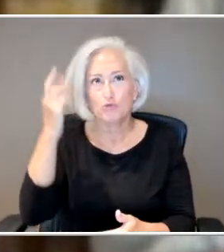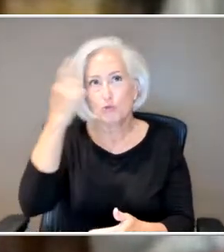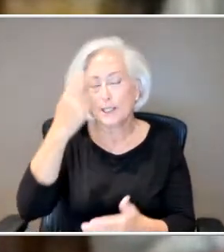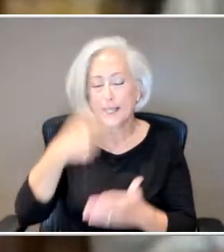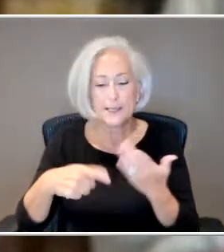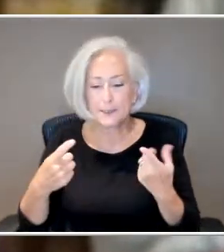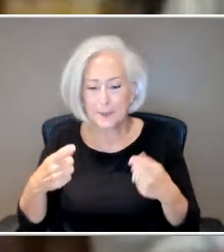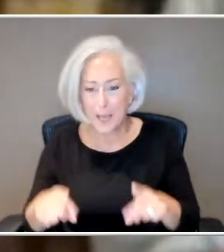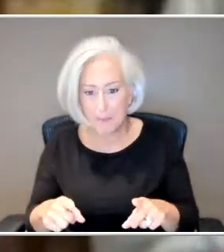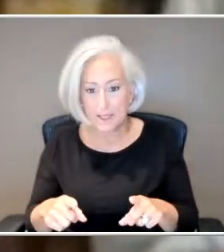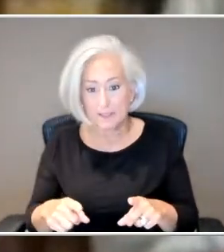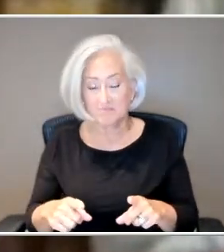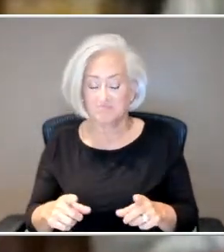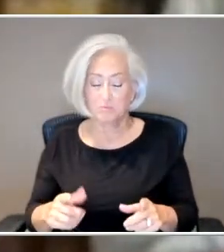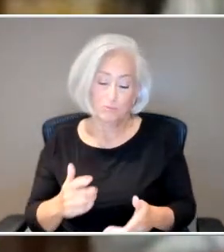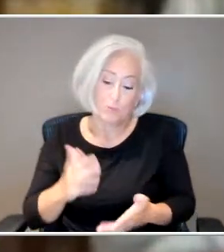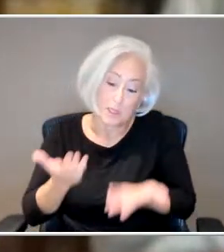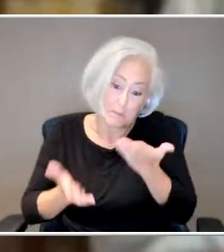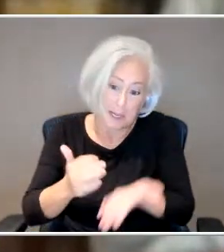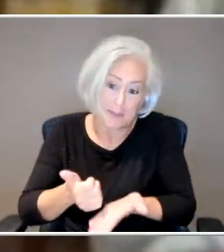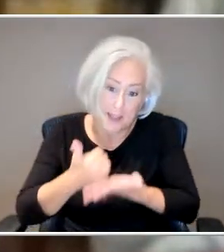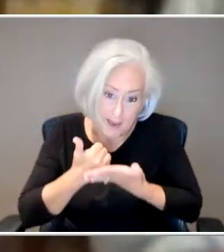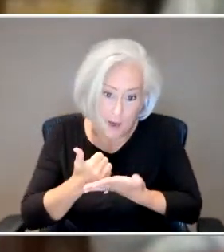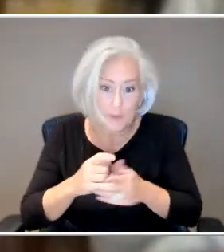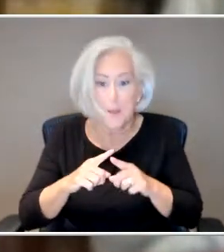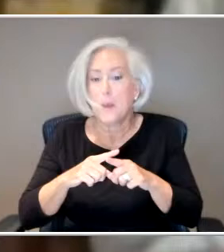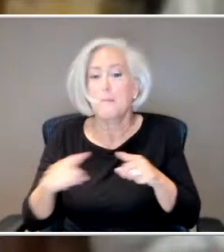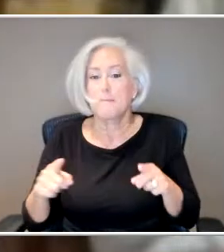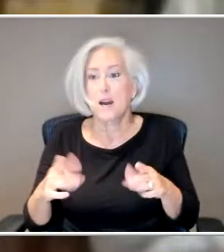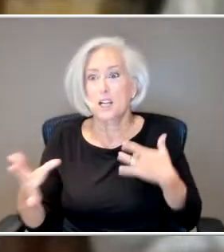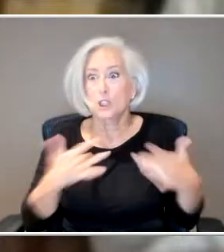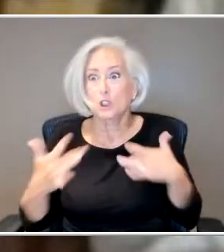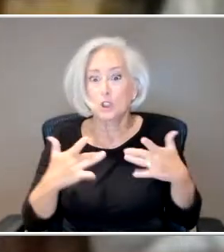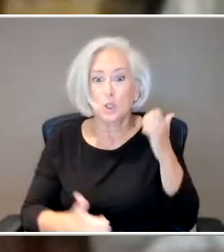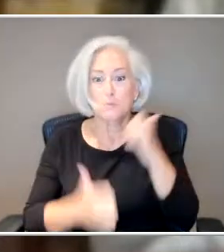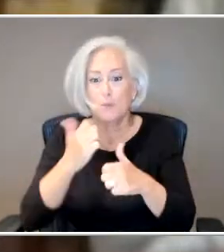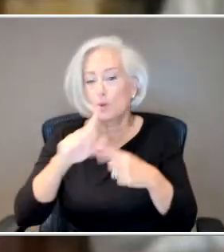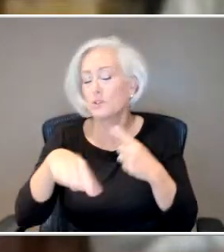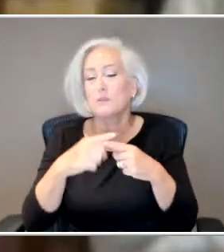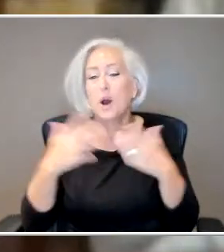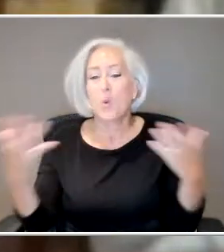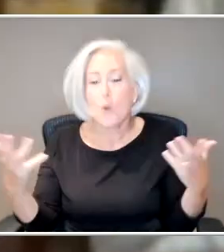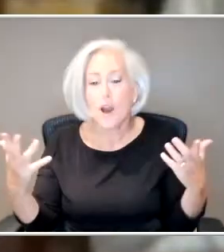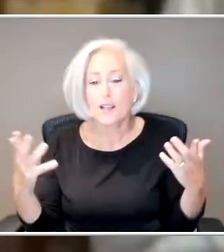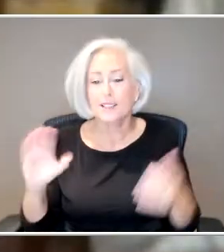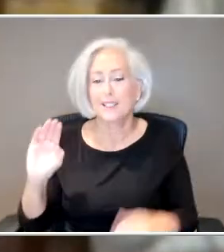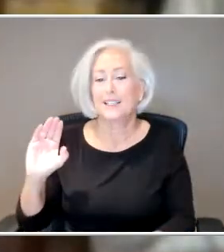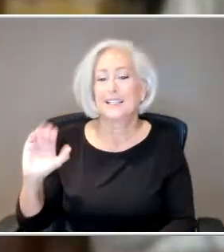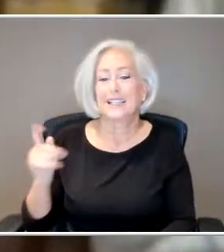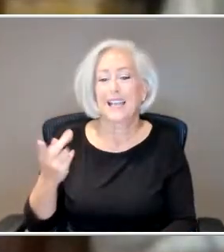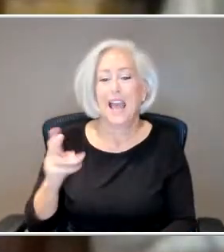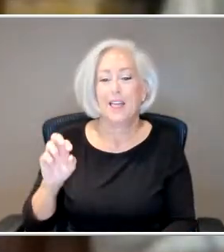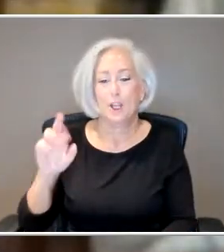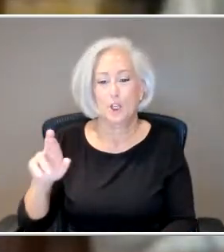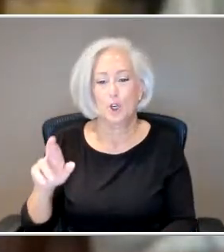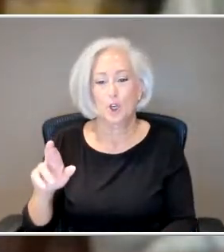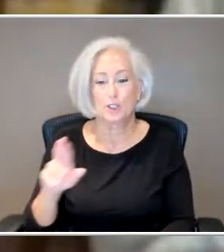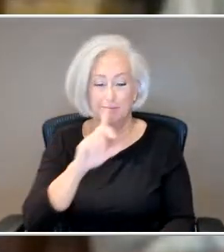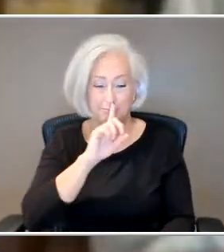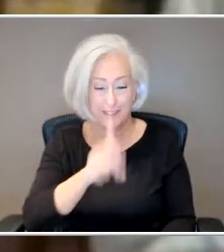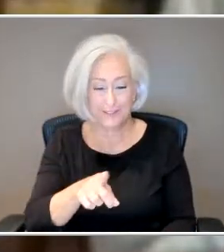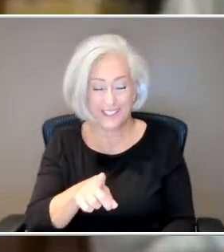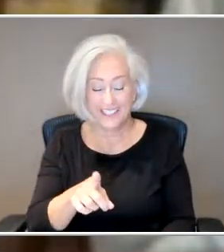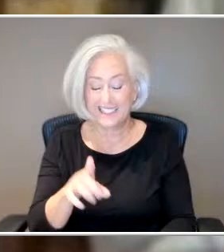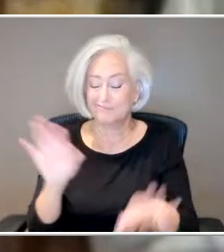The catheter for me was what worried me the most. And it really ended up not being that big